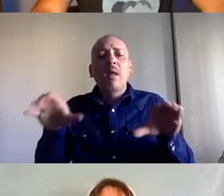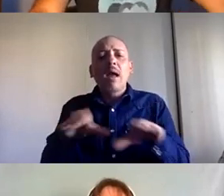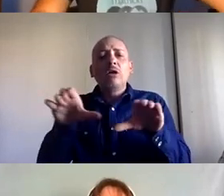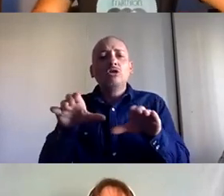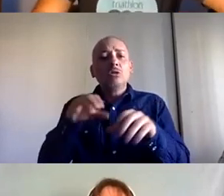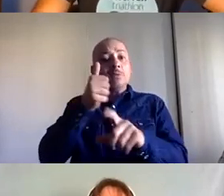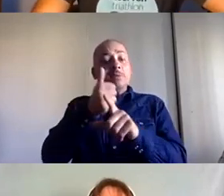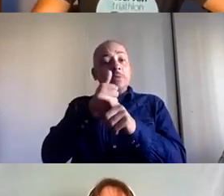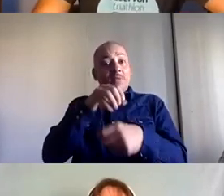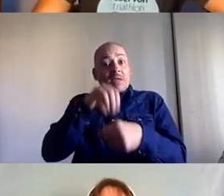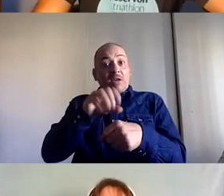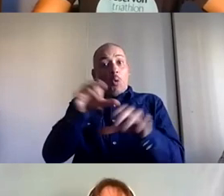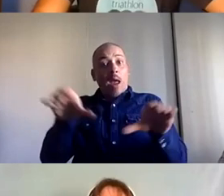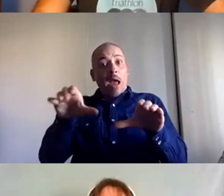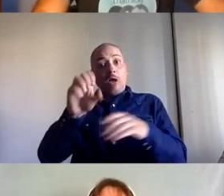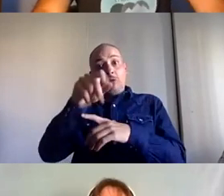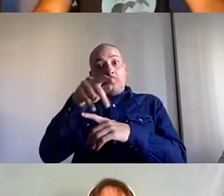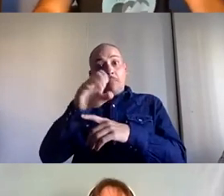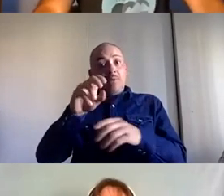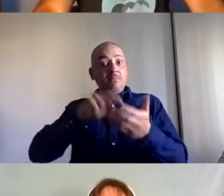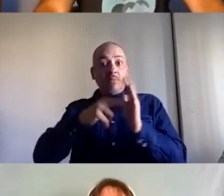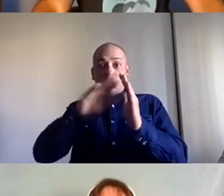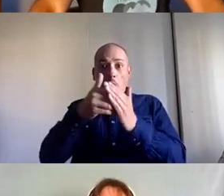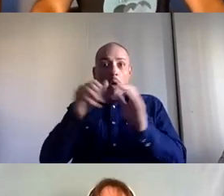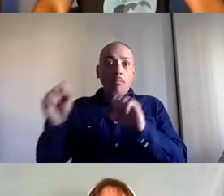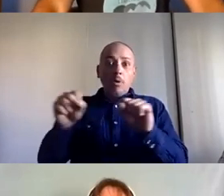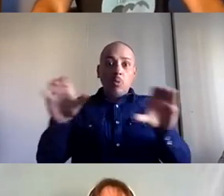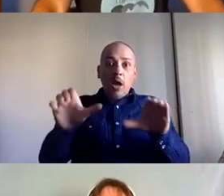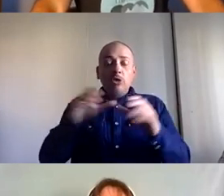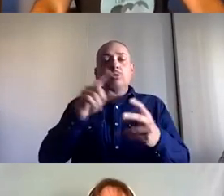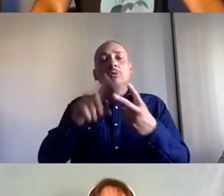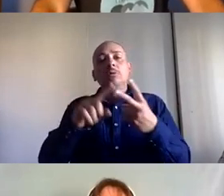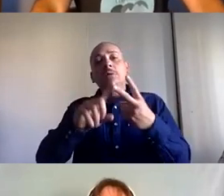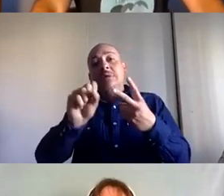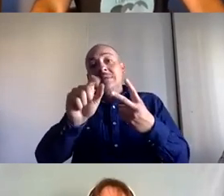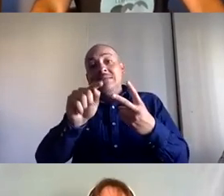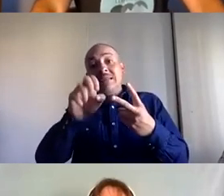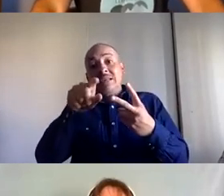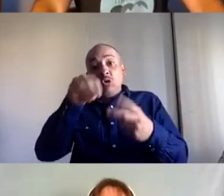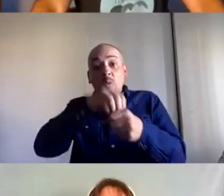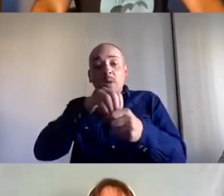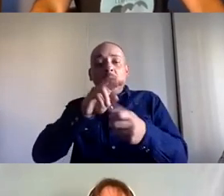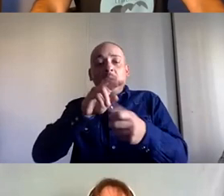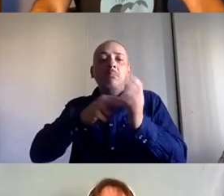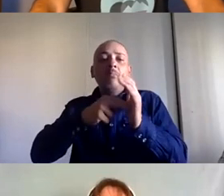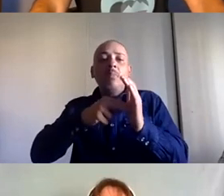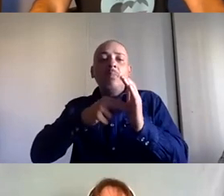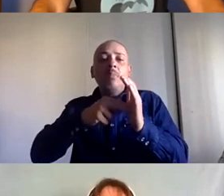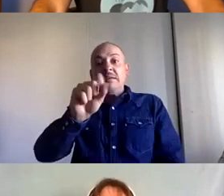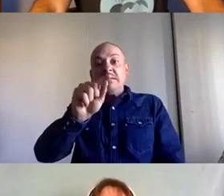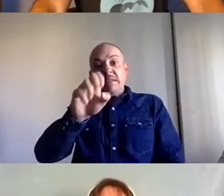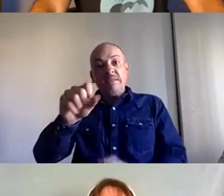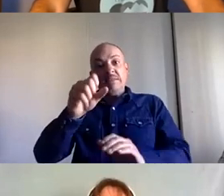within your action space, so all possible actions. And the state you're in will be in the state space, which is